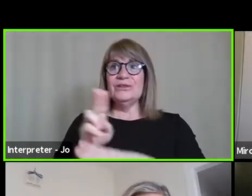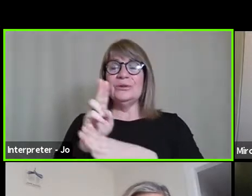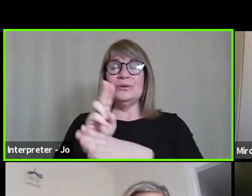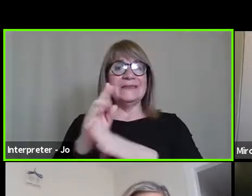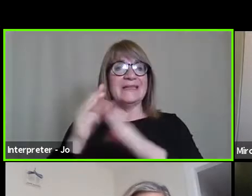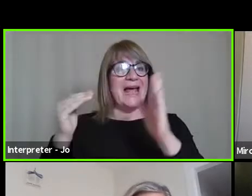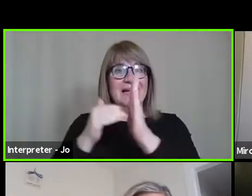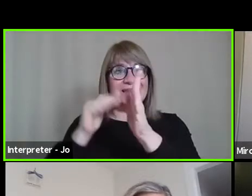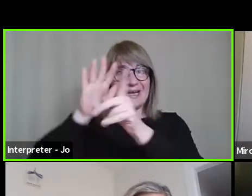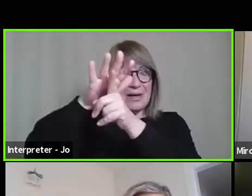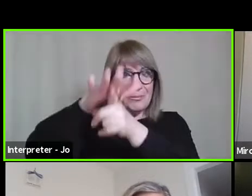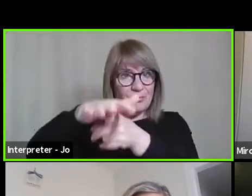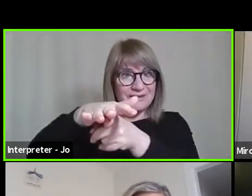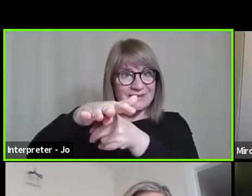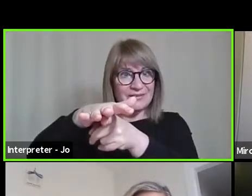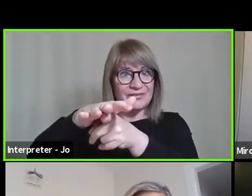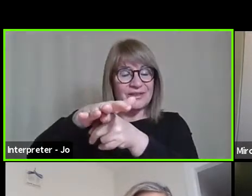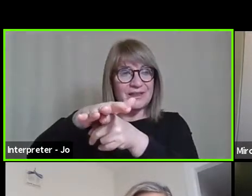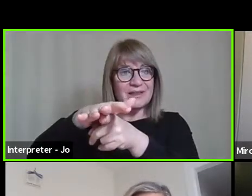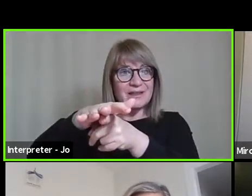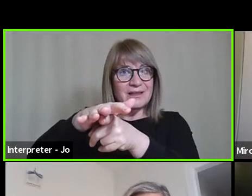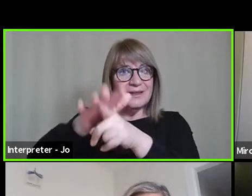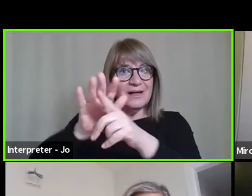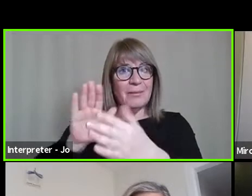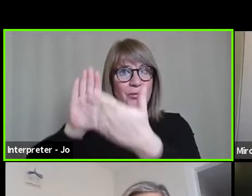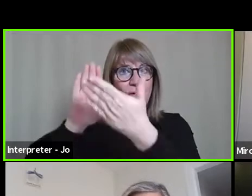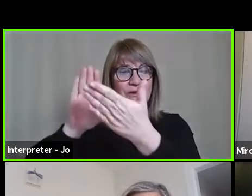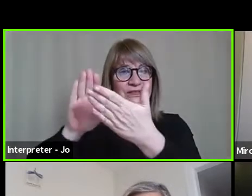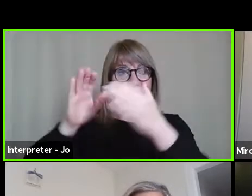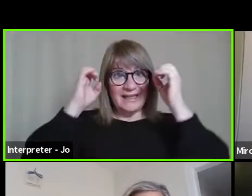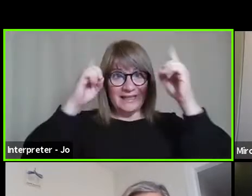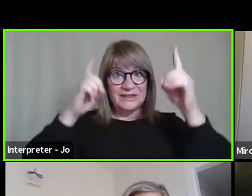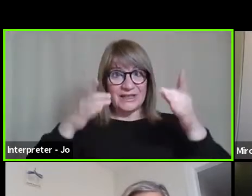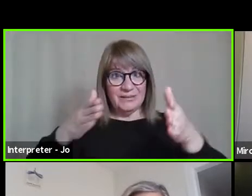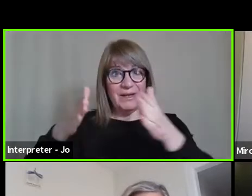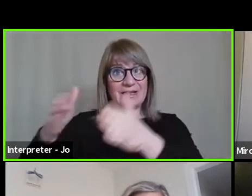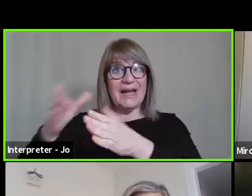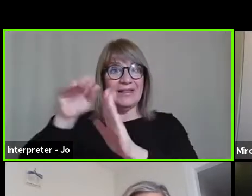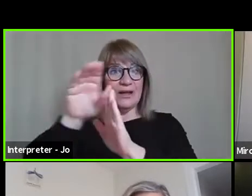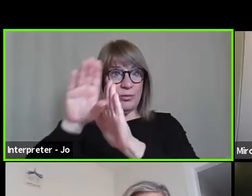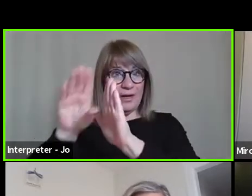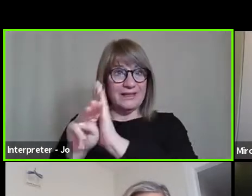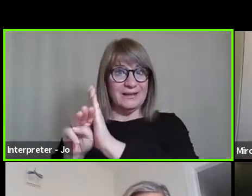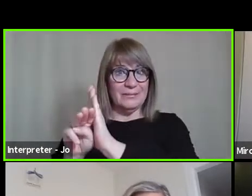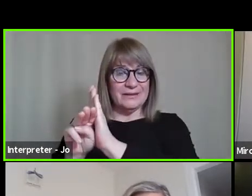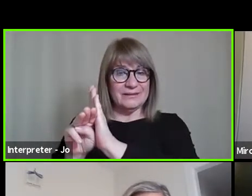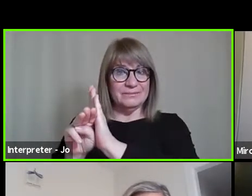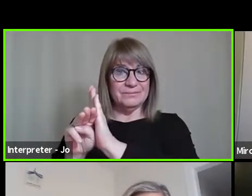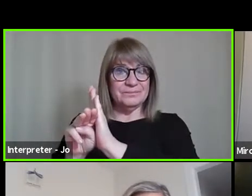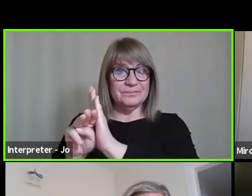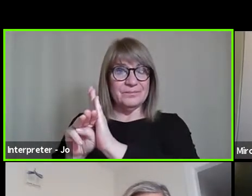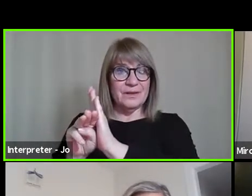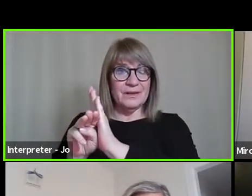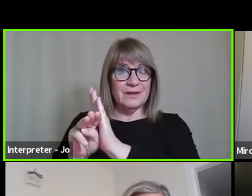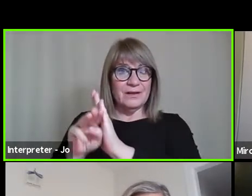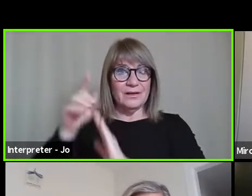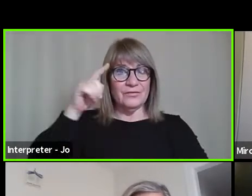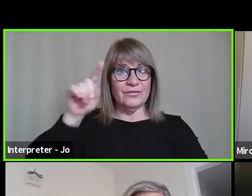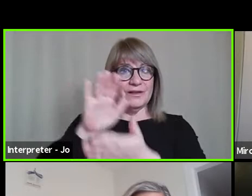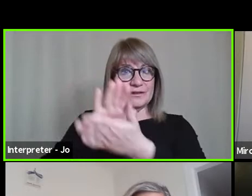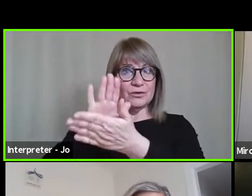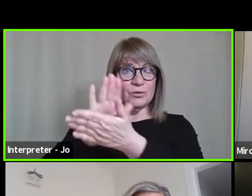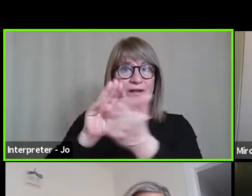pedagogy and also the content of the bridges curriculum which is the name of the of the bridge of the curriculum for the school of